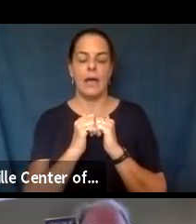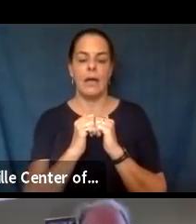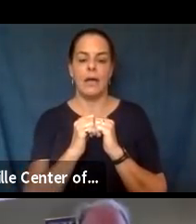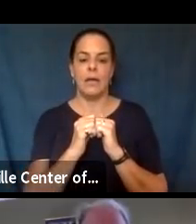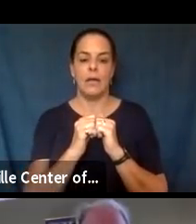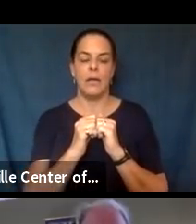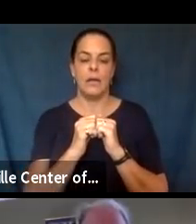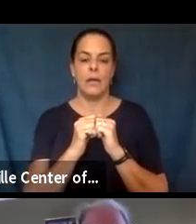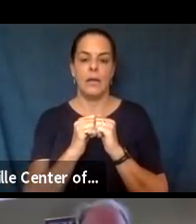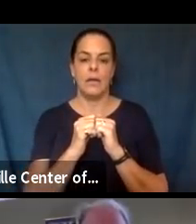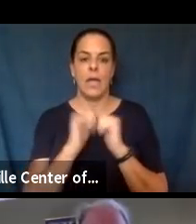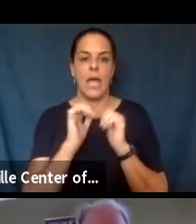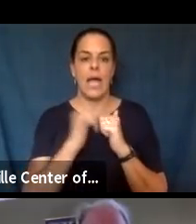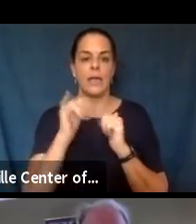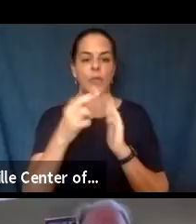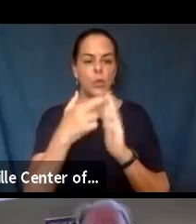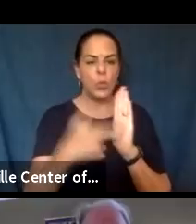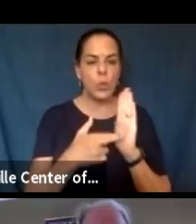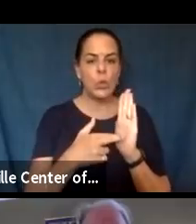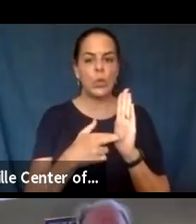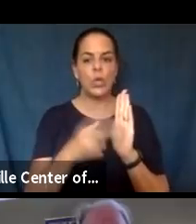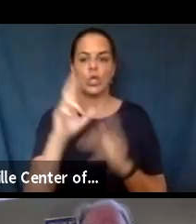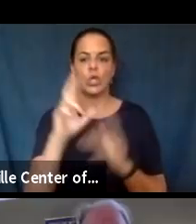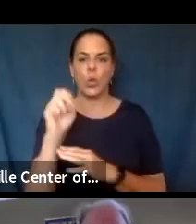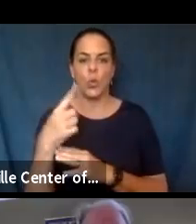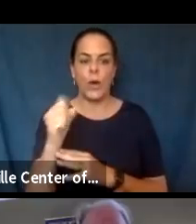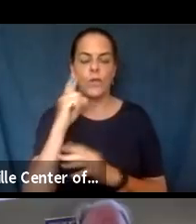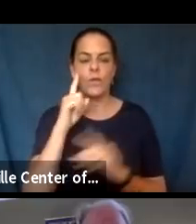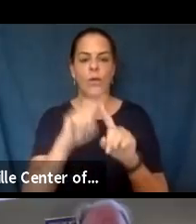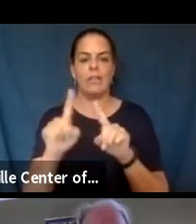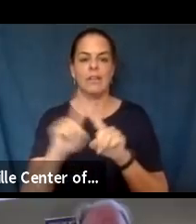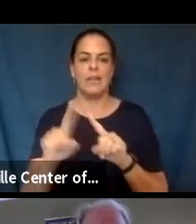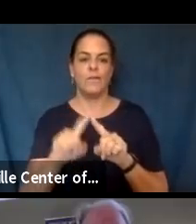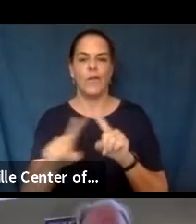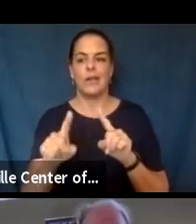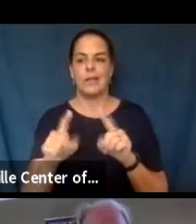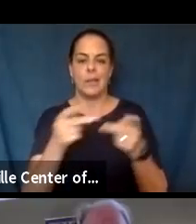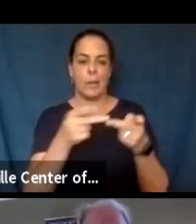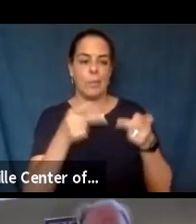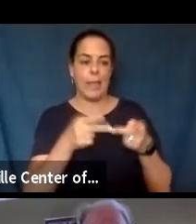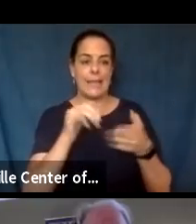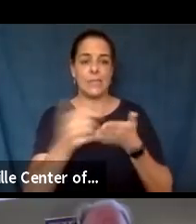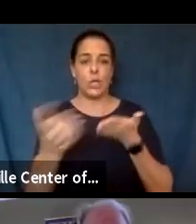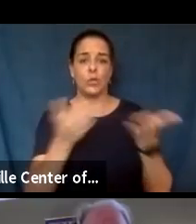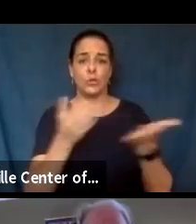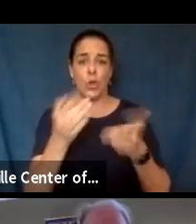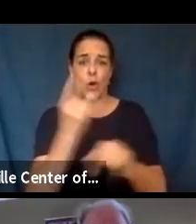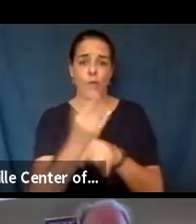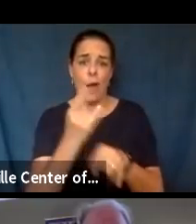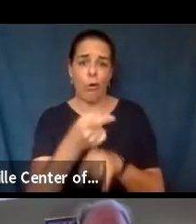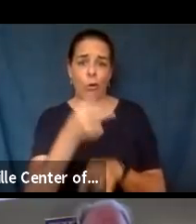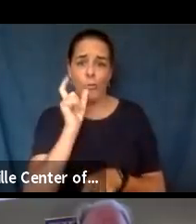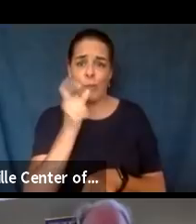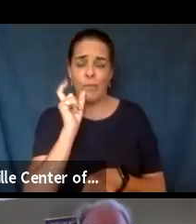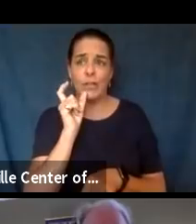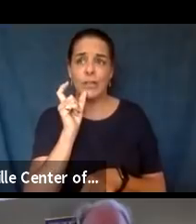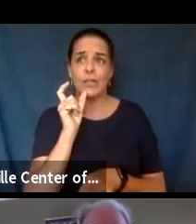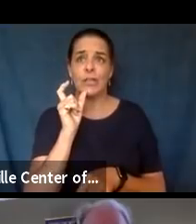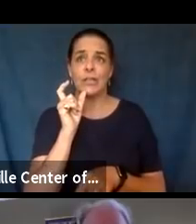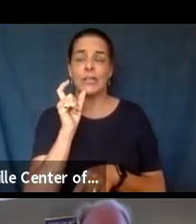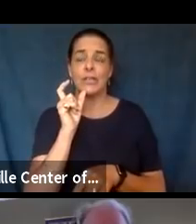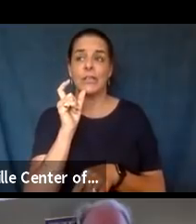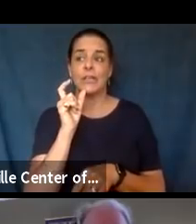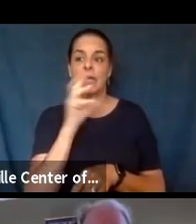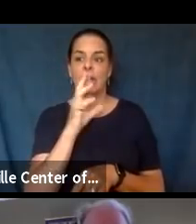or the regulations are for the different venues that serve alcoholic beverages, in a way kind of ties